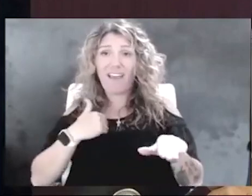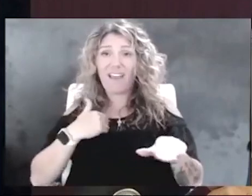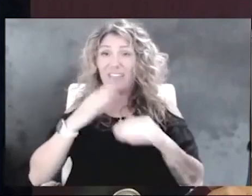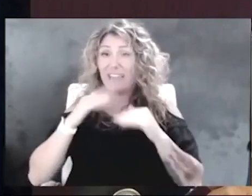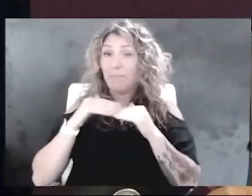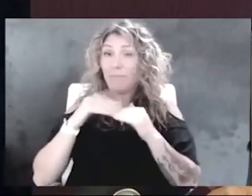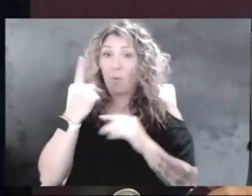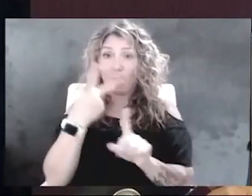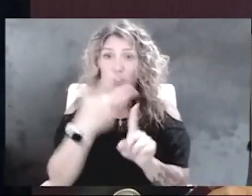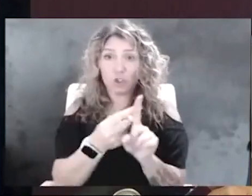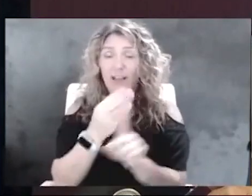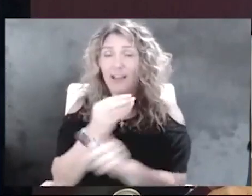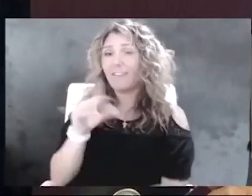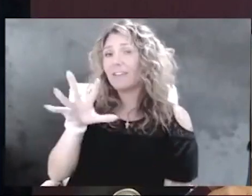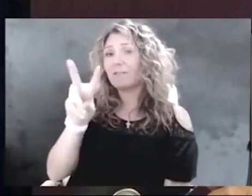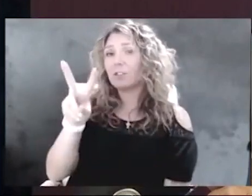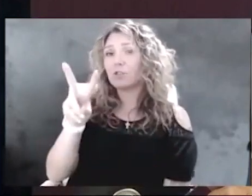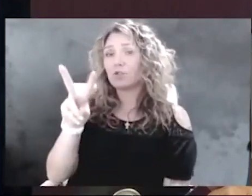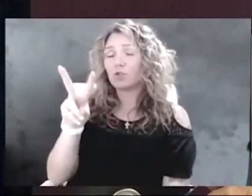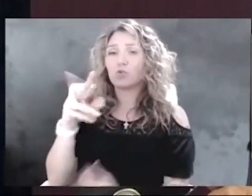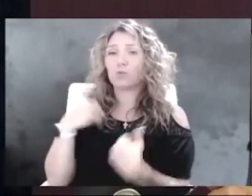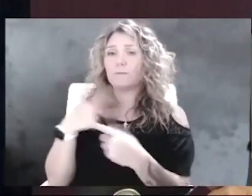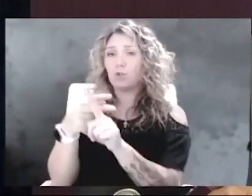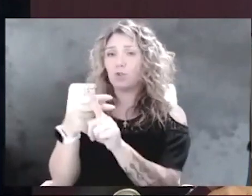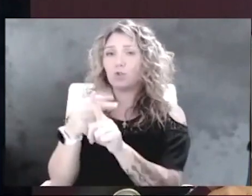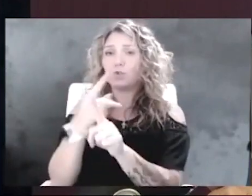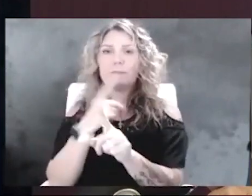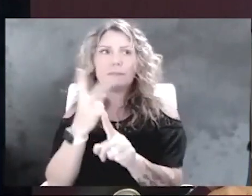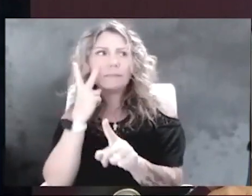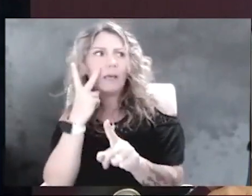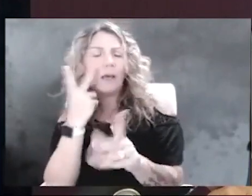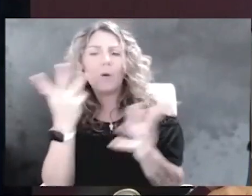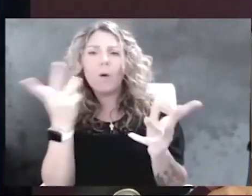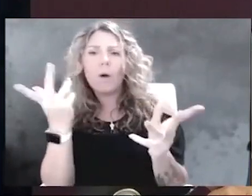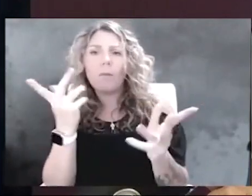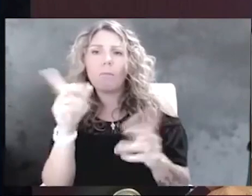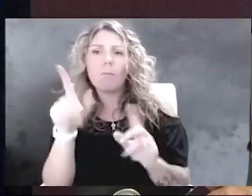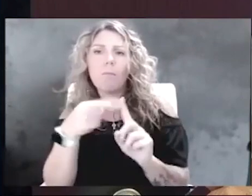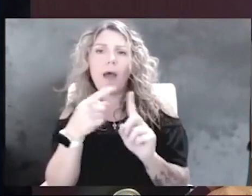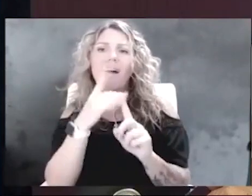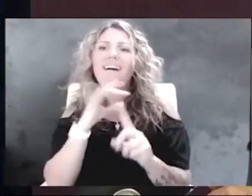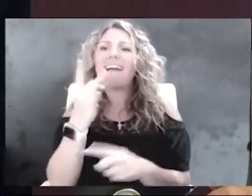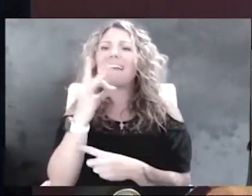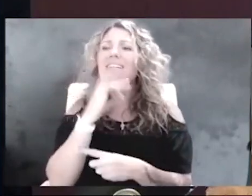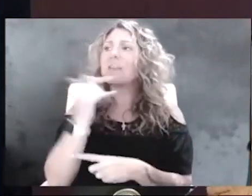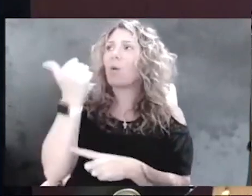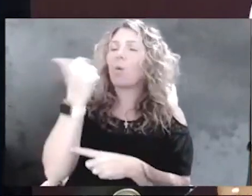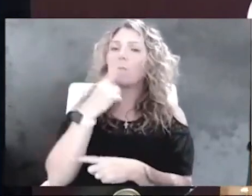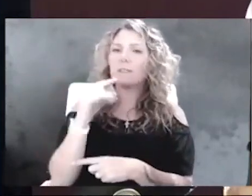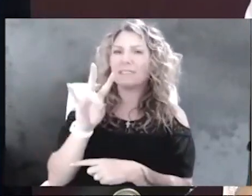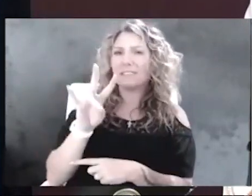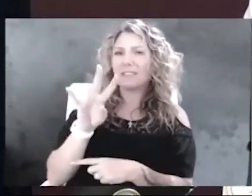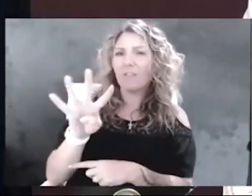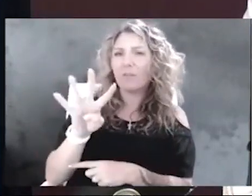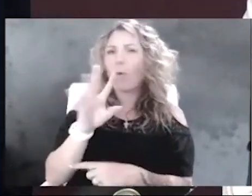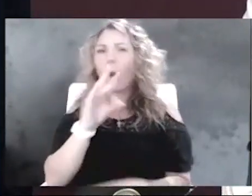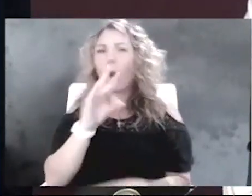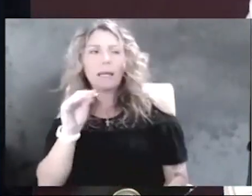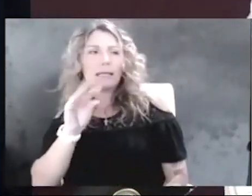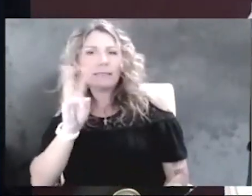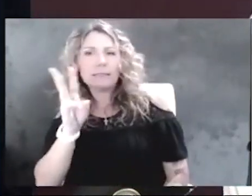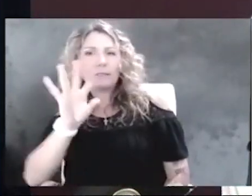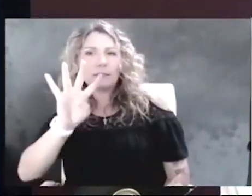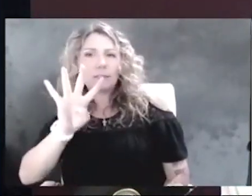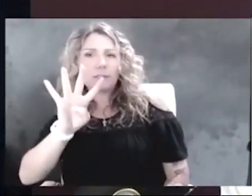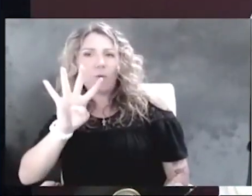52% have had two shots. If you jump and say, what about those 18 and over, where 74% have had one shot and 64% have had two?